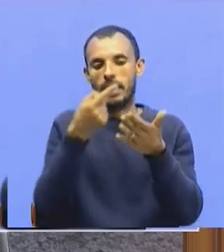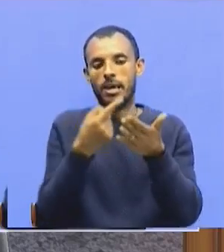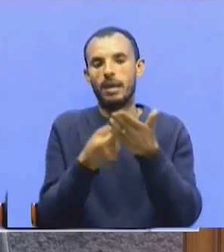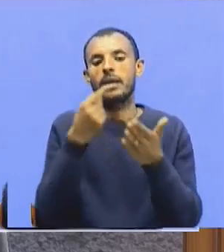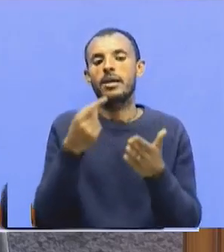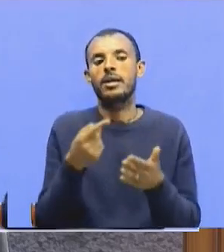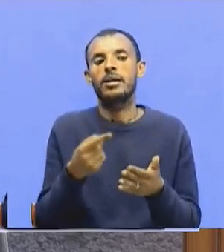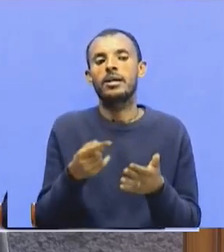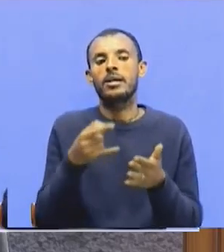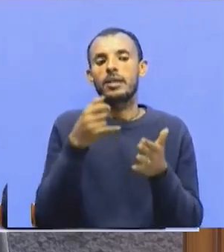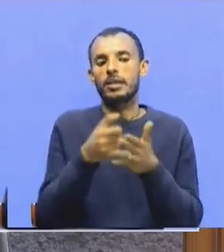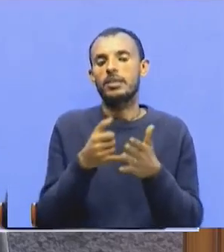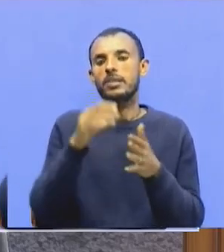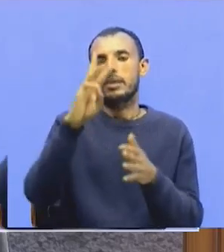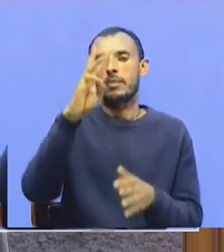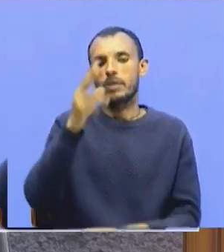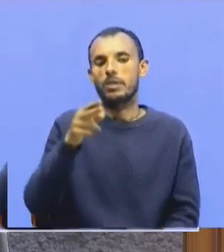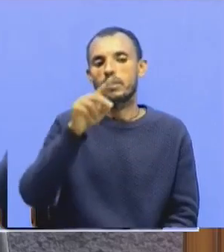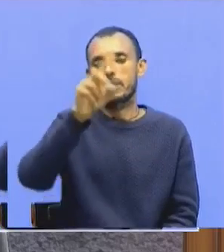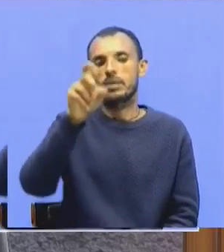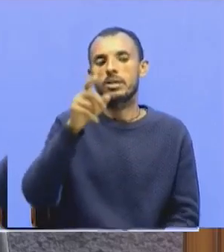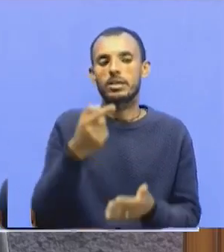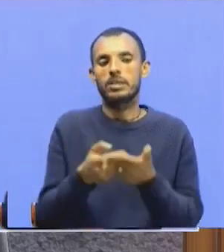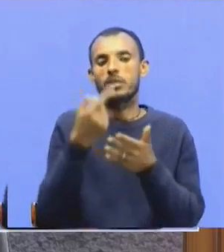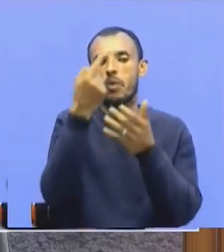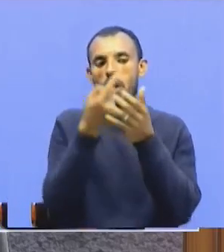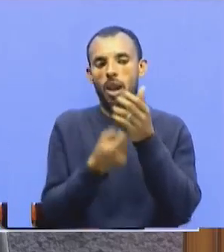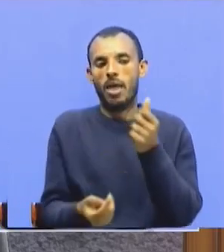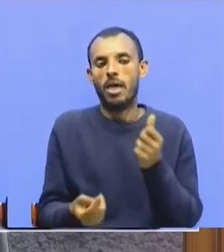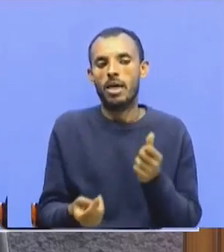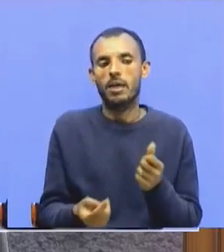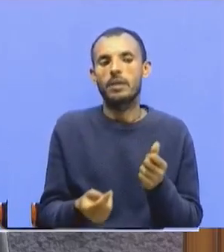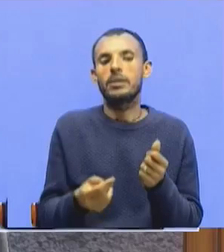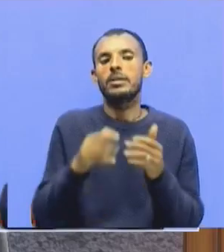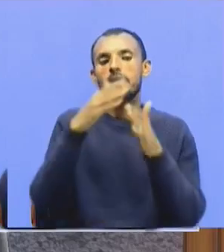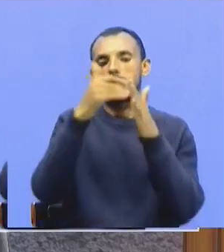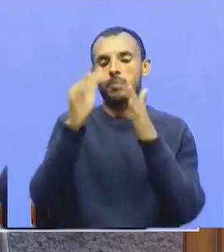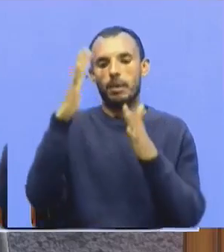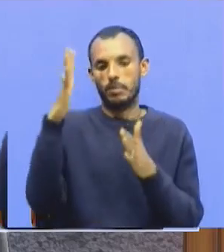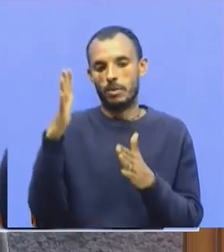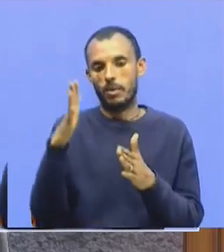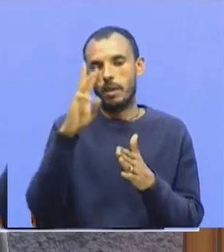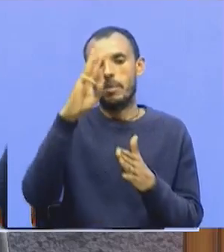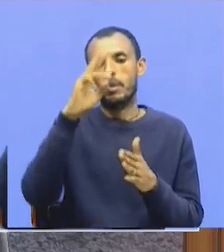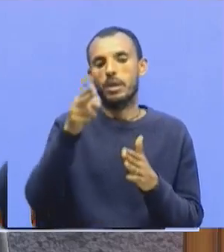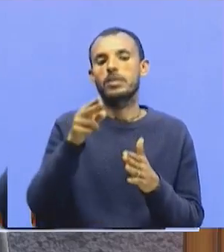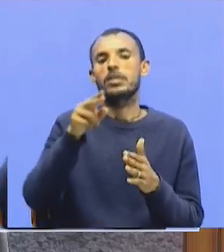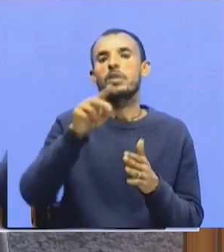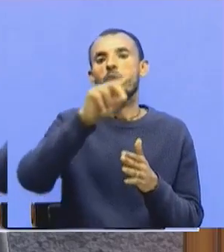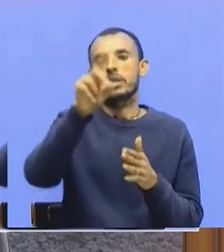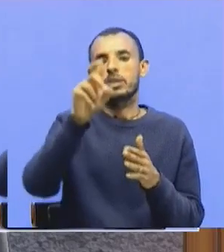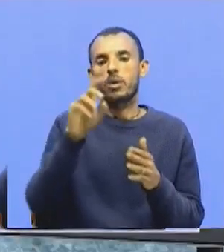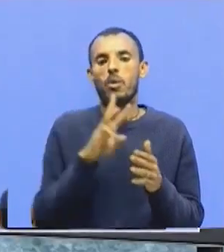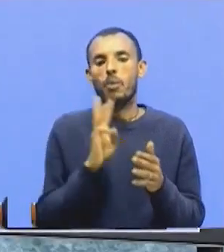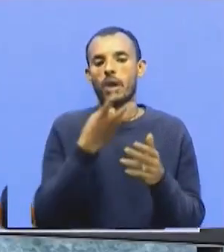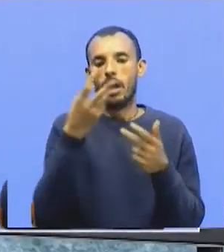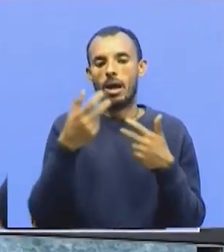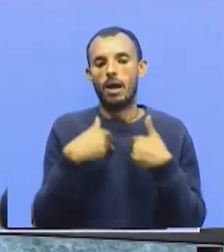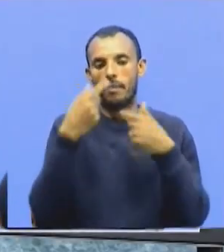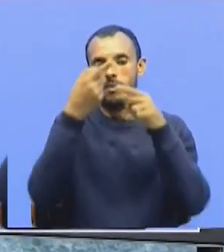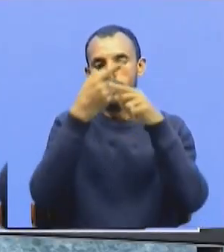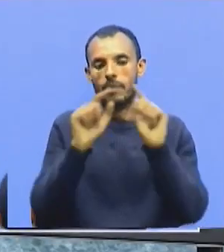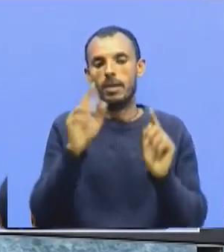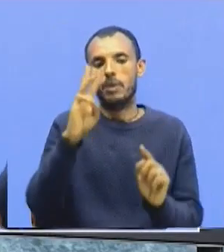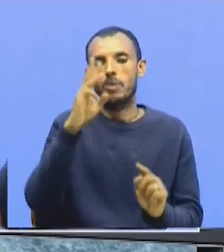a topic of WH question. These are the only some types of WH question. We can have different WH questions. I hope